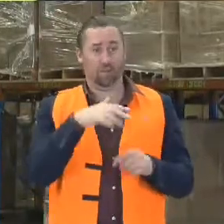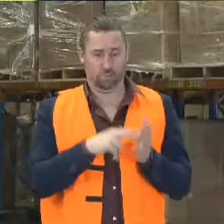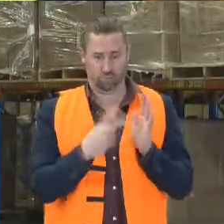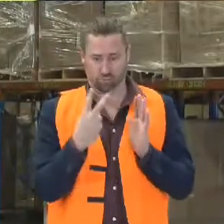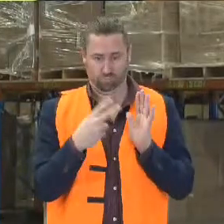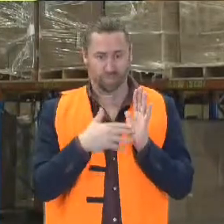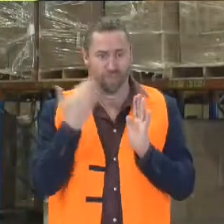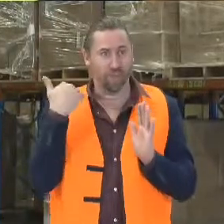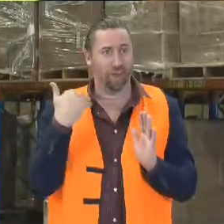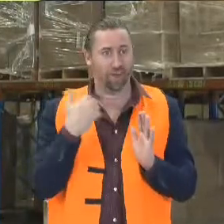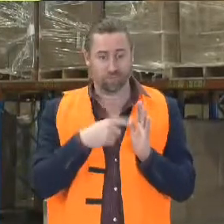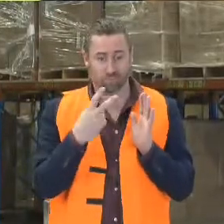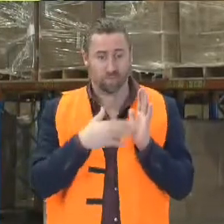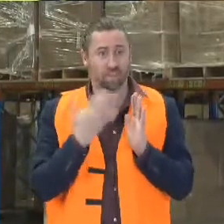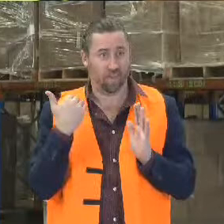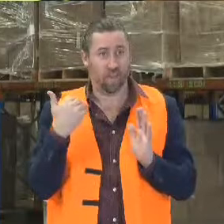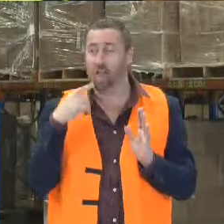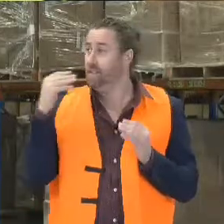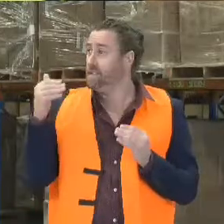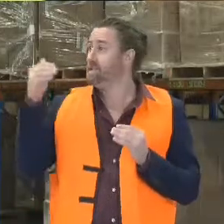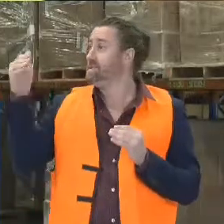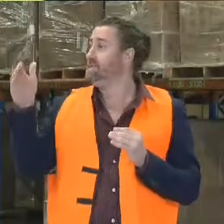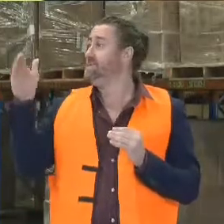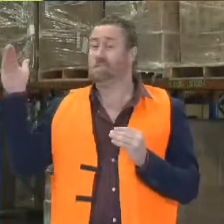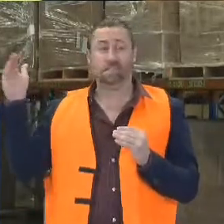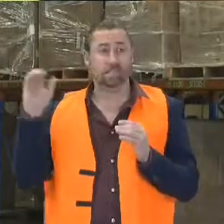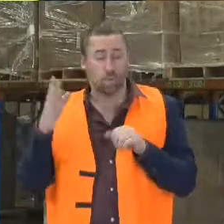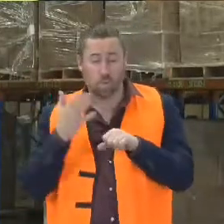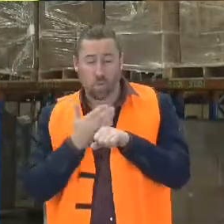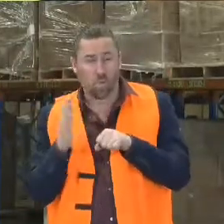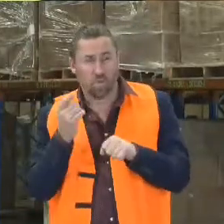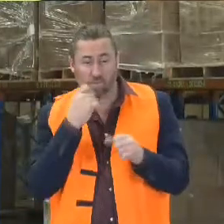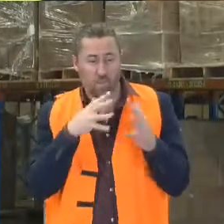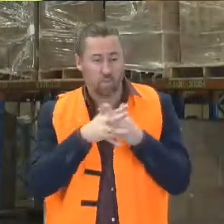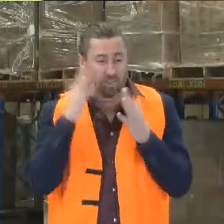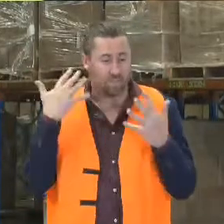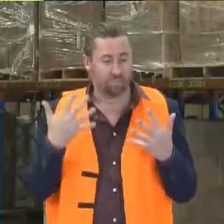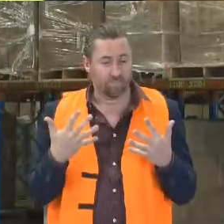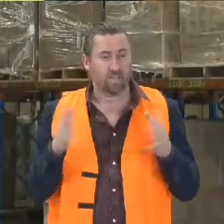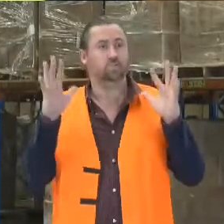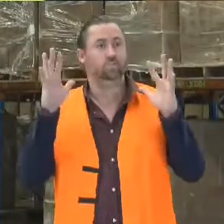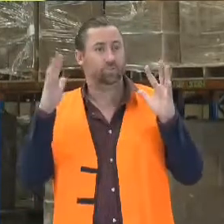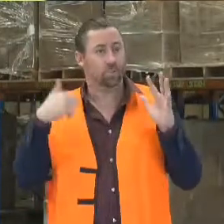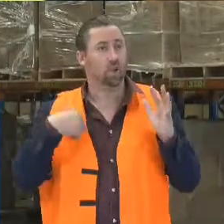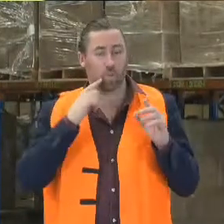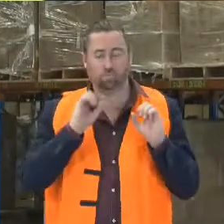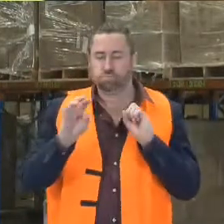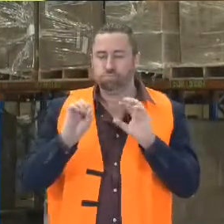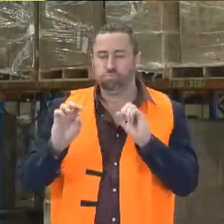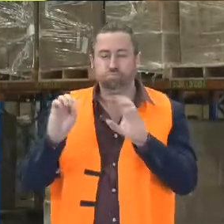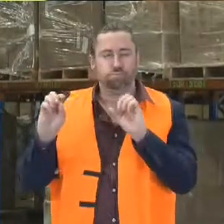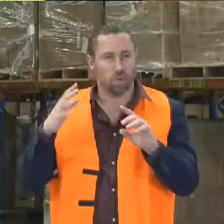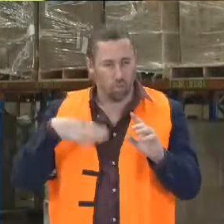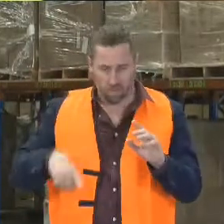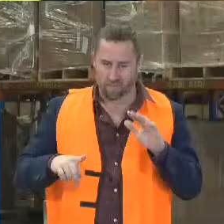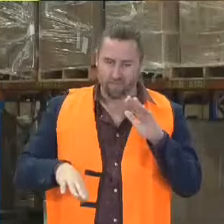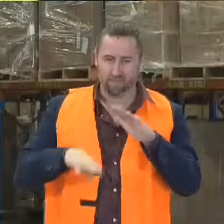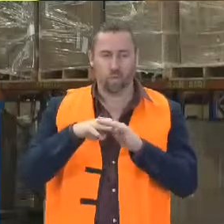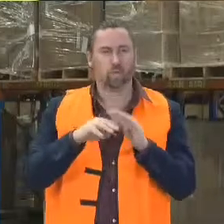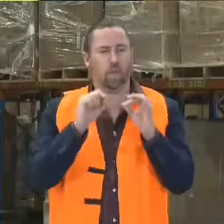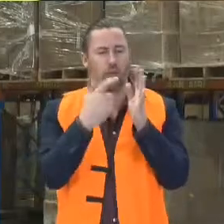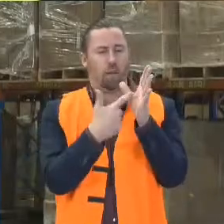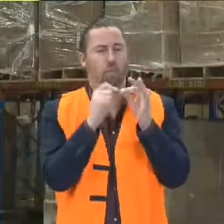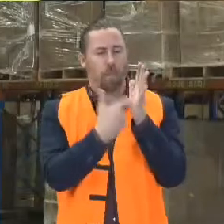space just behind you a few weeks ago, and it will be continue to be stocked. I want to personally thank